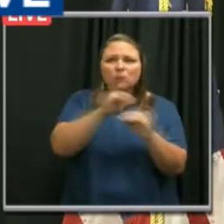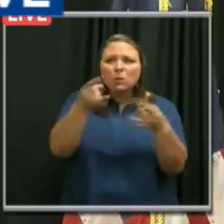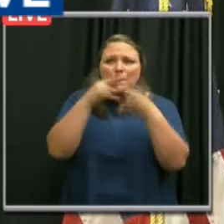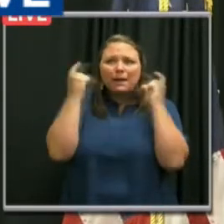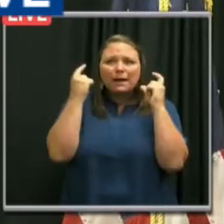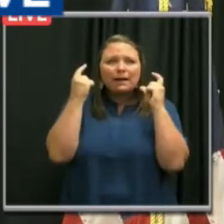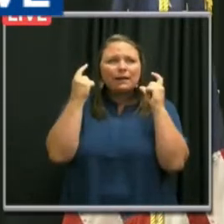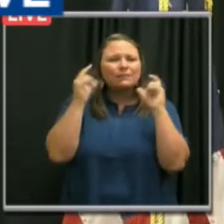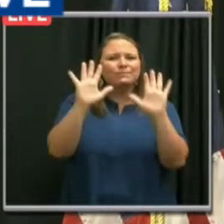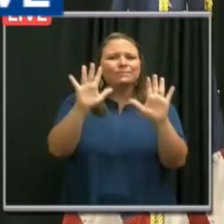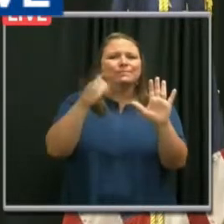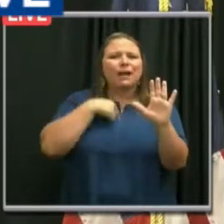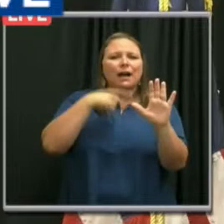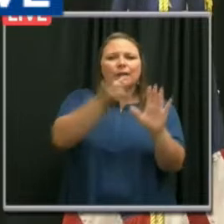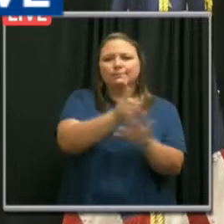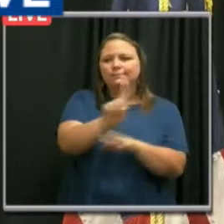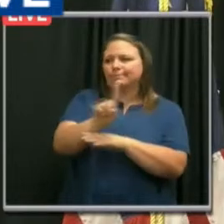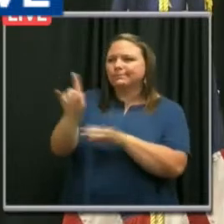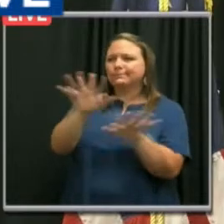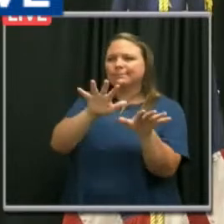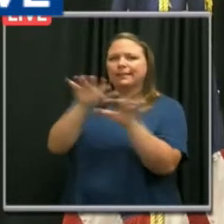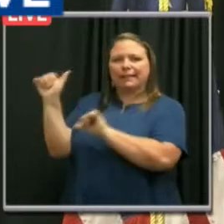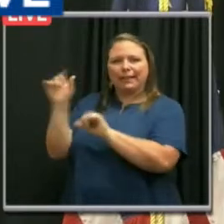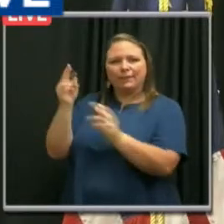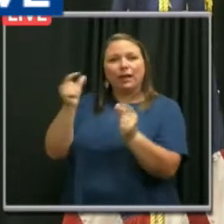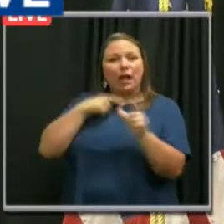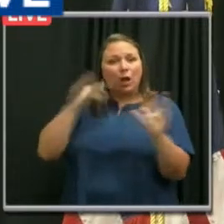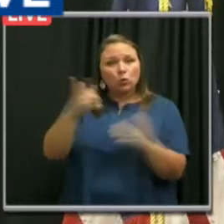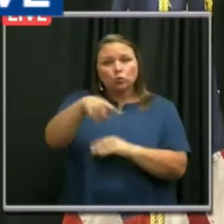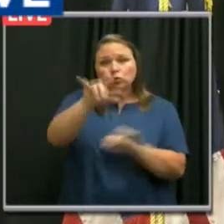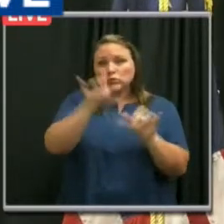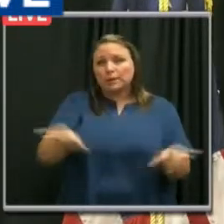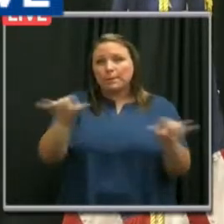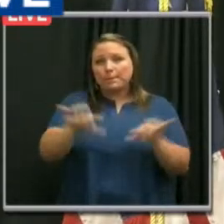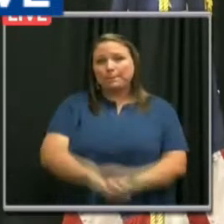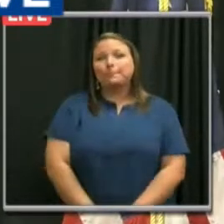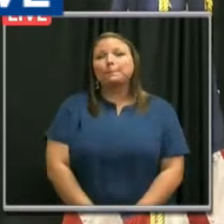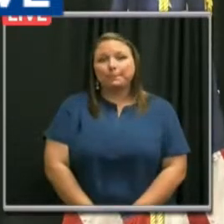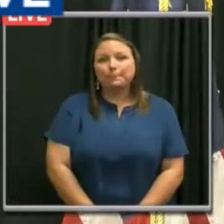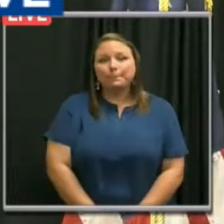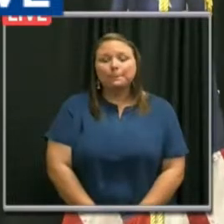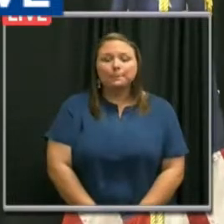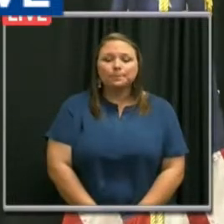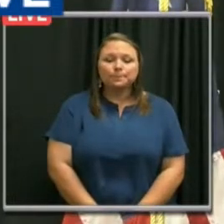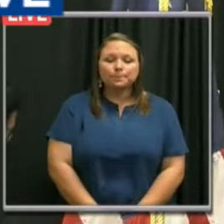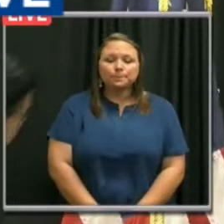masks, I turn around and I walk out. I encourage you to do the same.